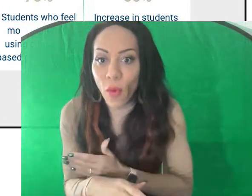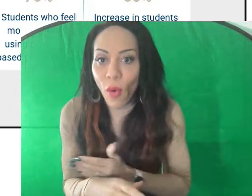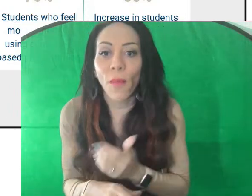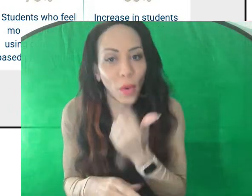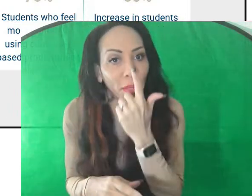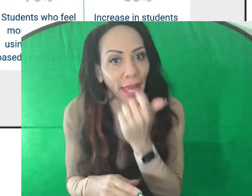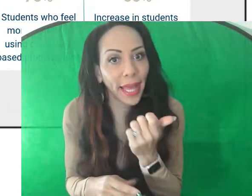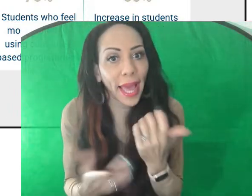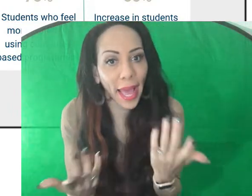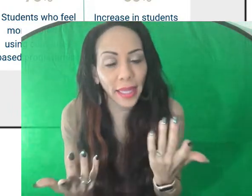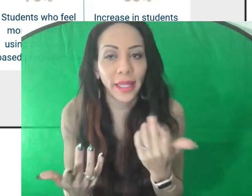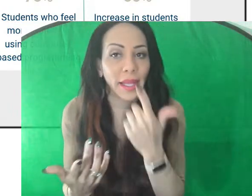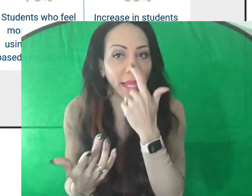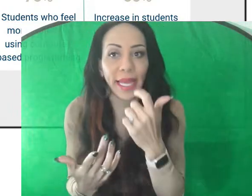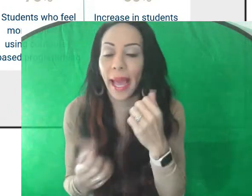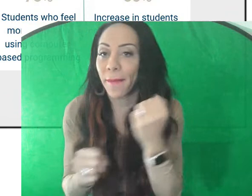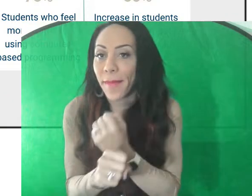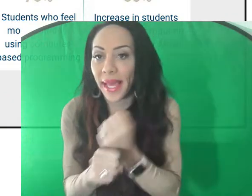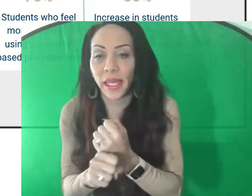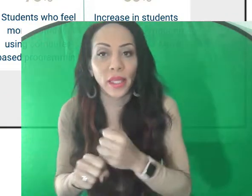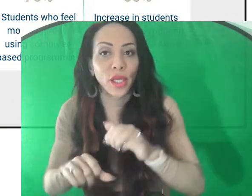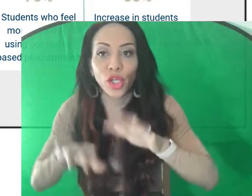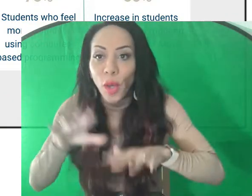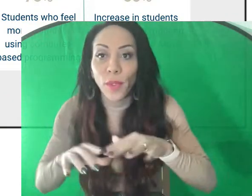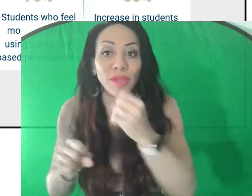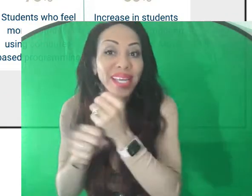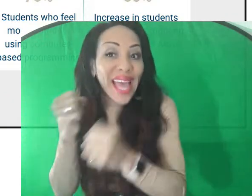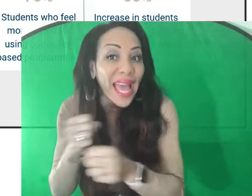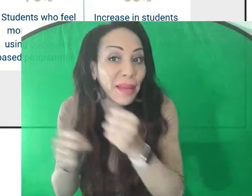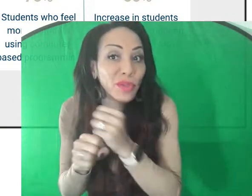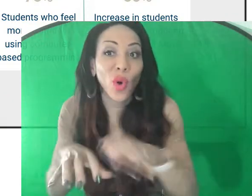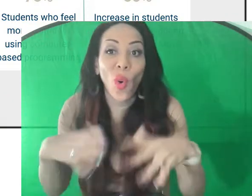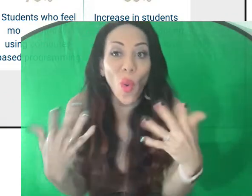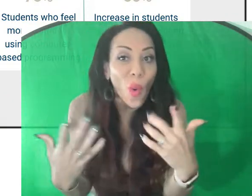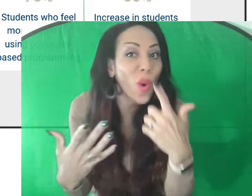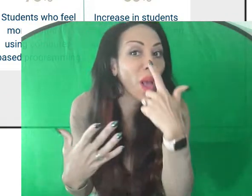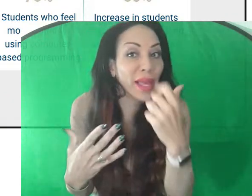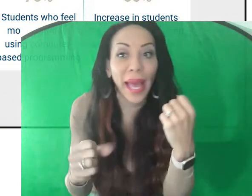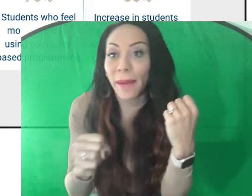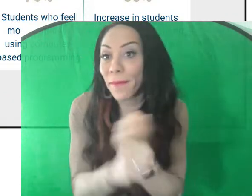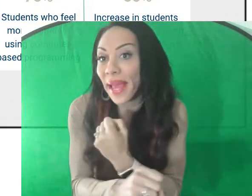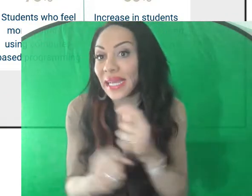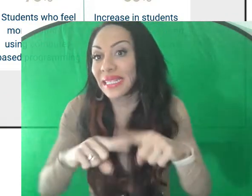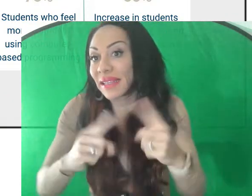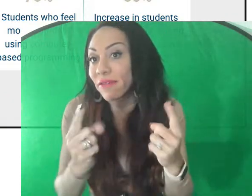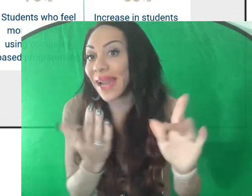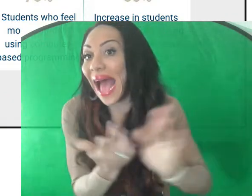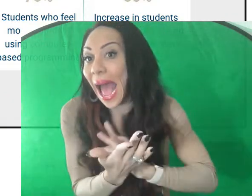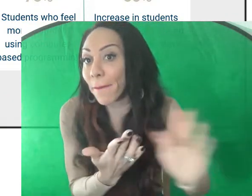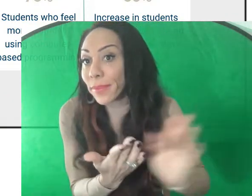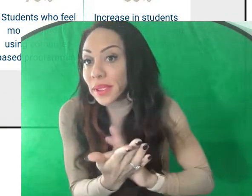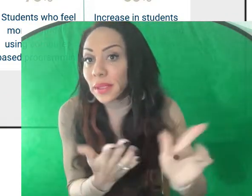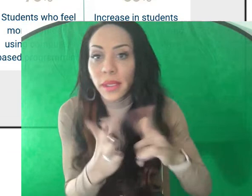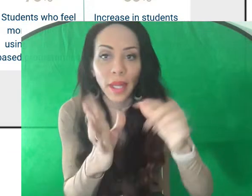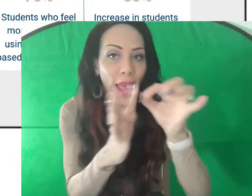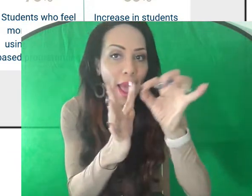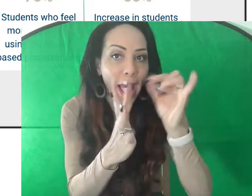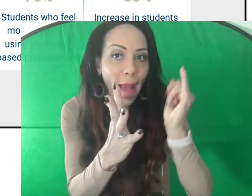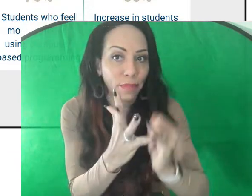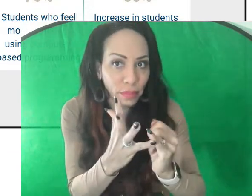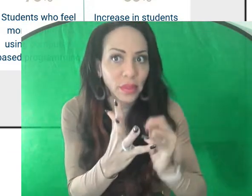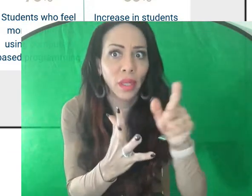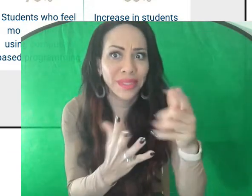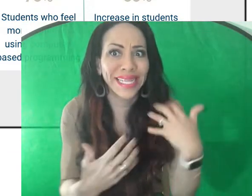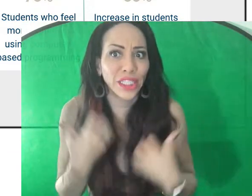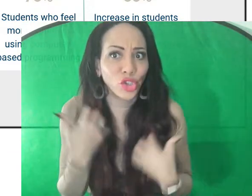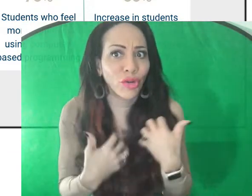games, or create apps. And they think that it can do all sorts of other crazy, amazing things. Yeah, it was really interesting to kind